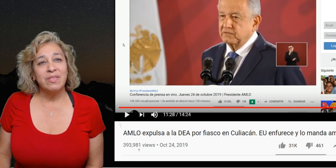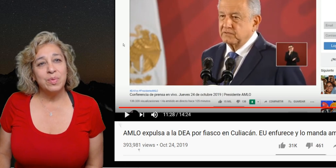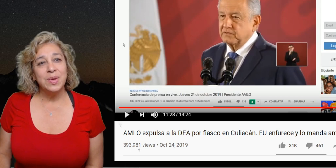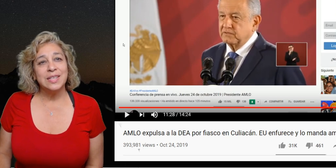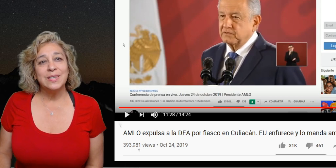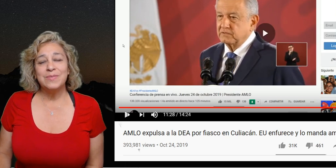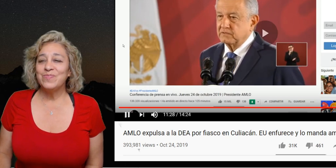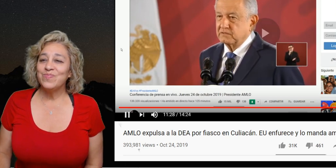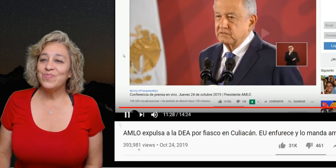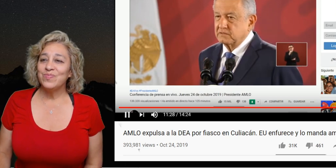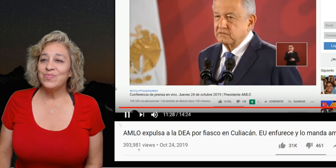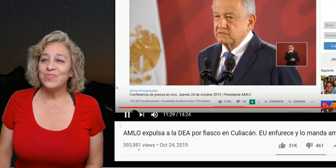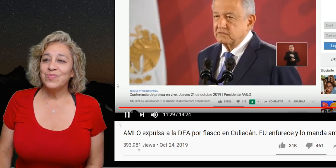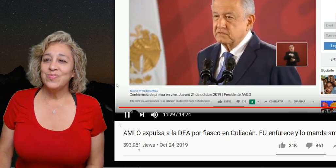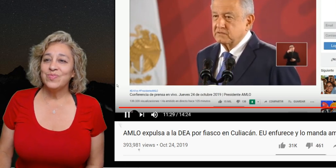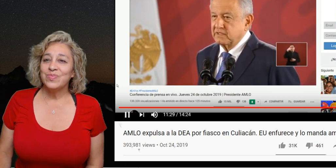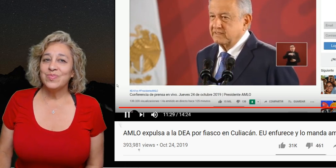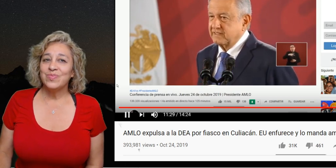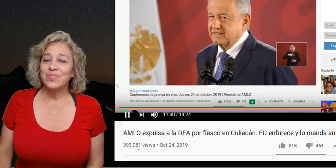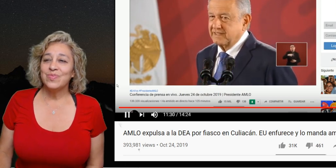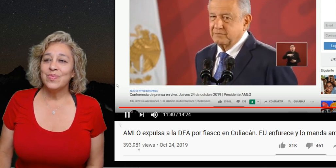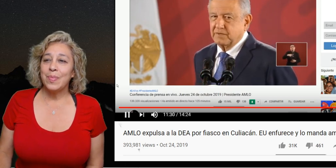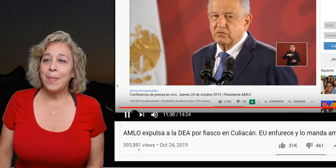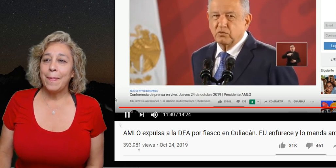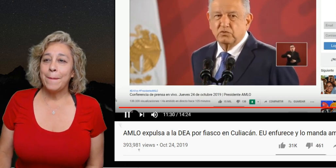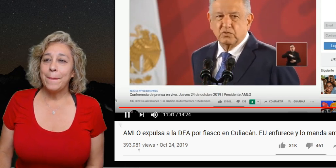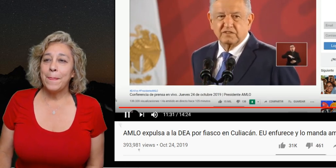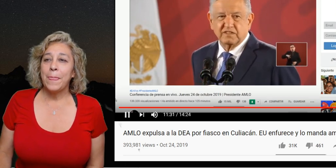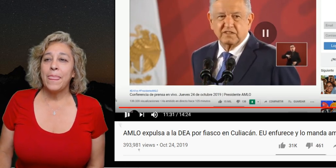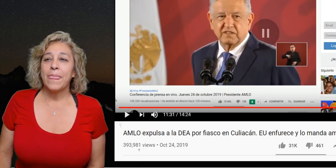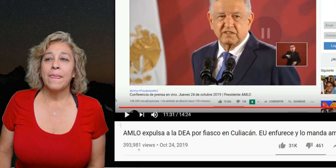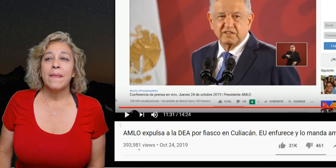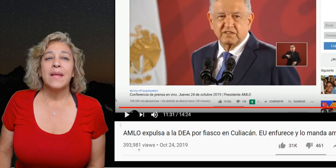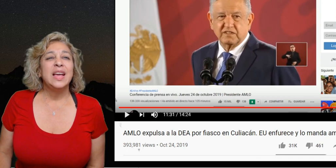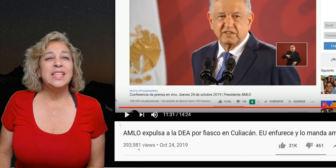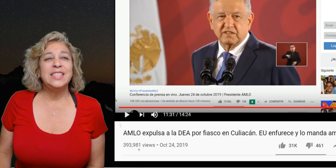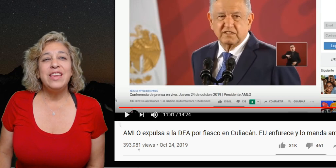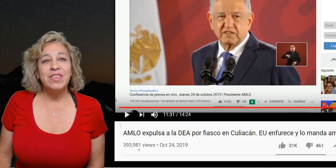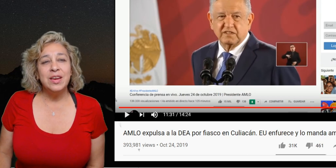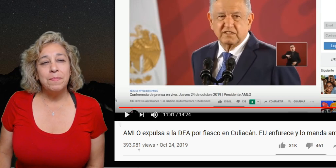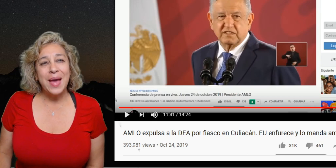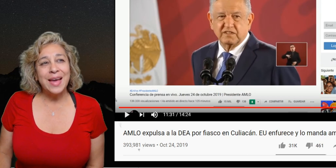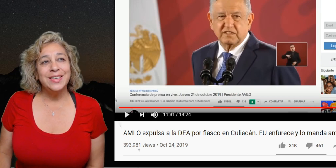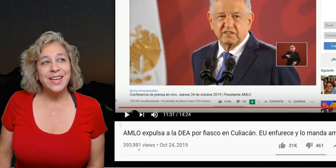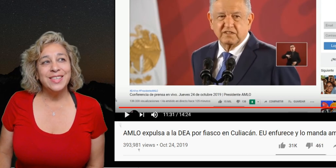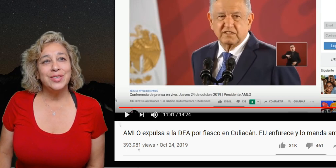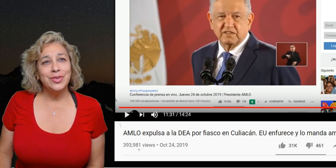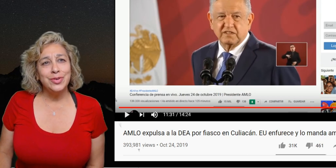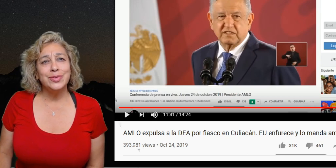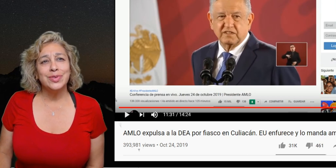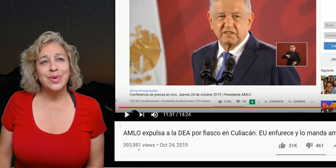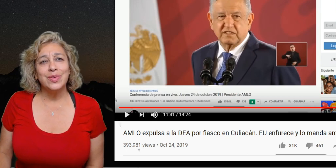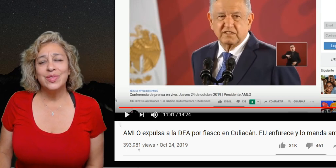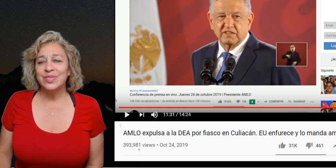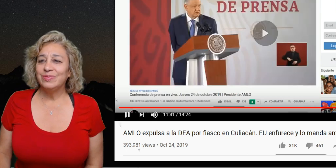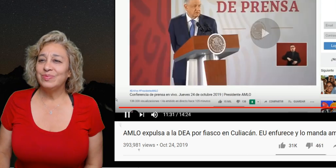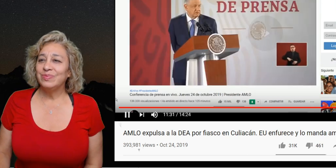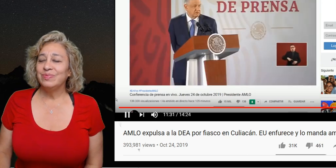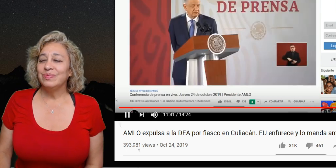our government. Es hasta de mal gusto hacerlo. It's even in bad taste to do so.